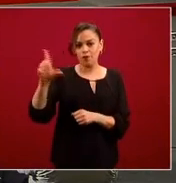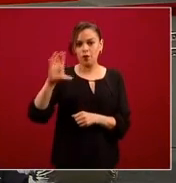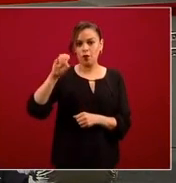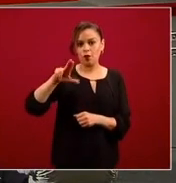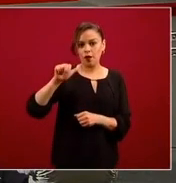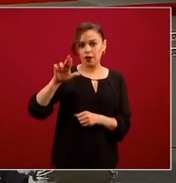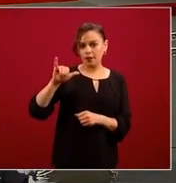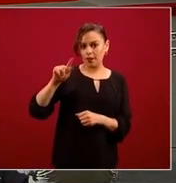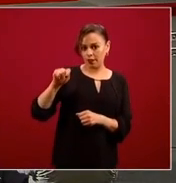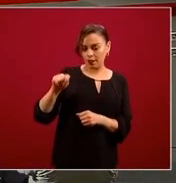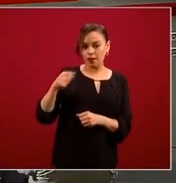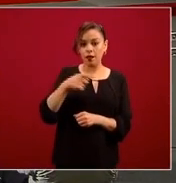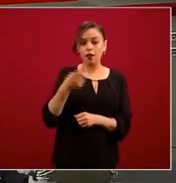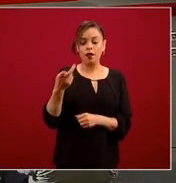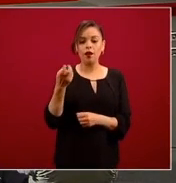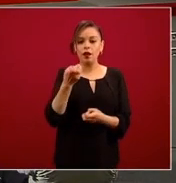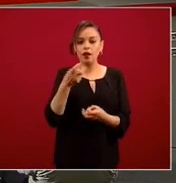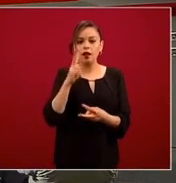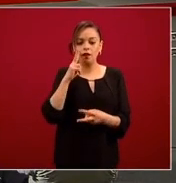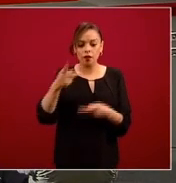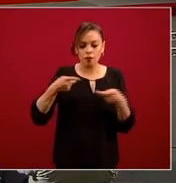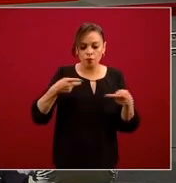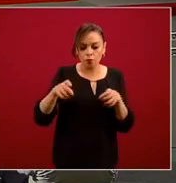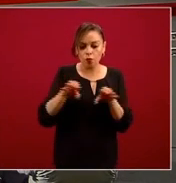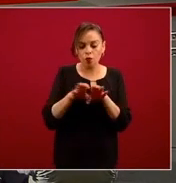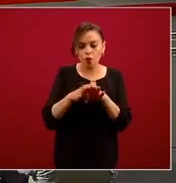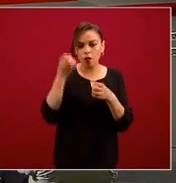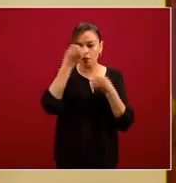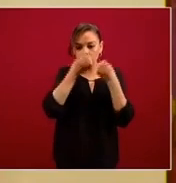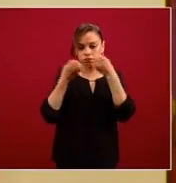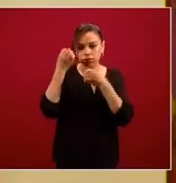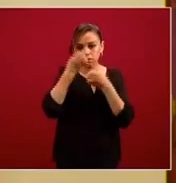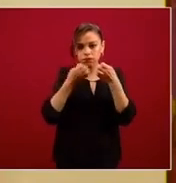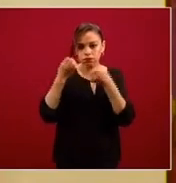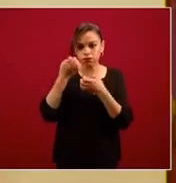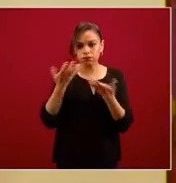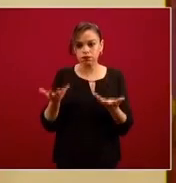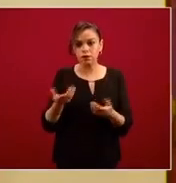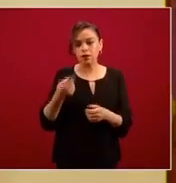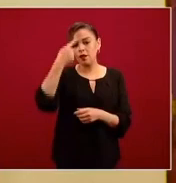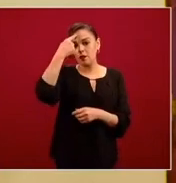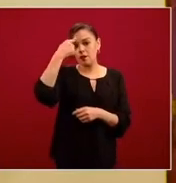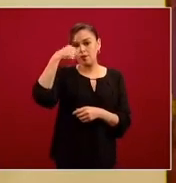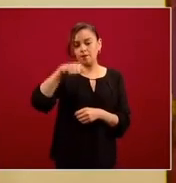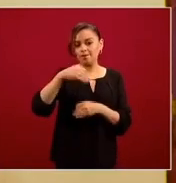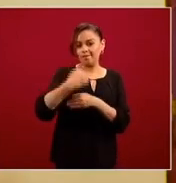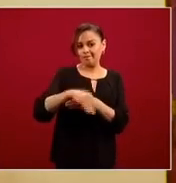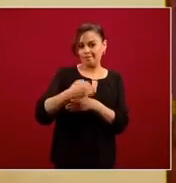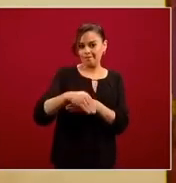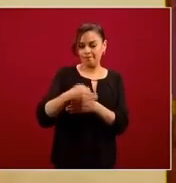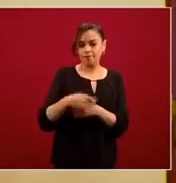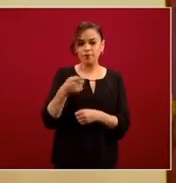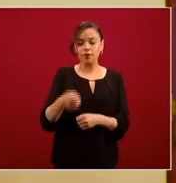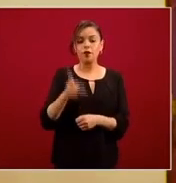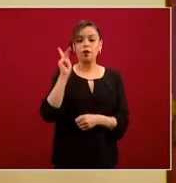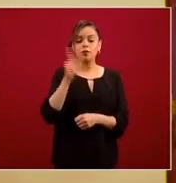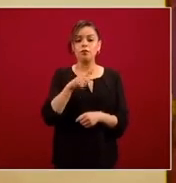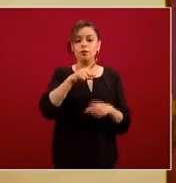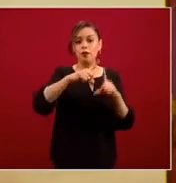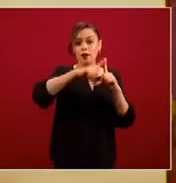universities, and entities, and they started doing work related to this common